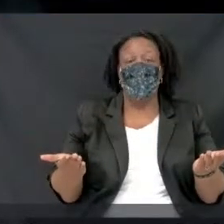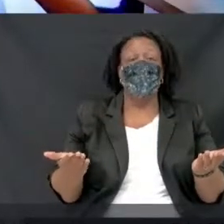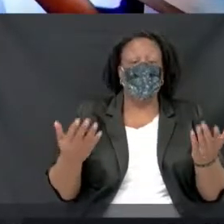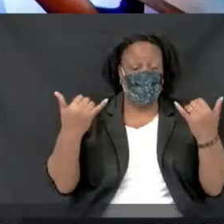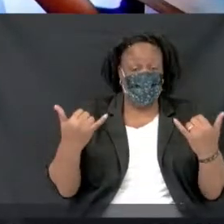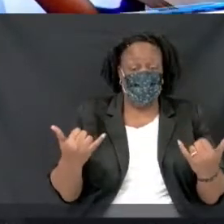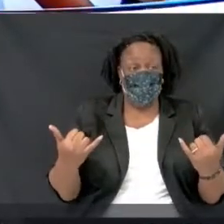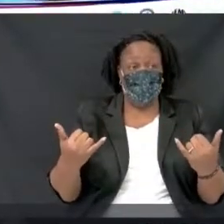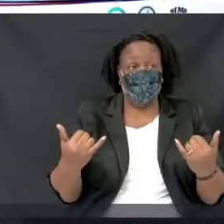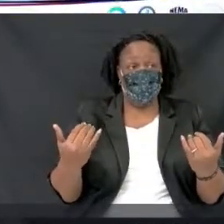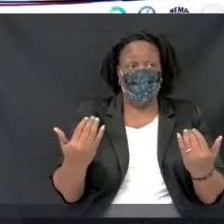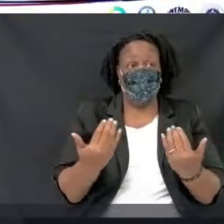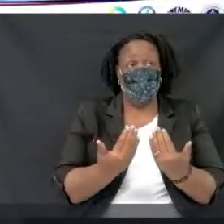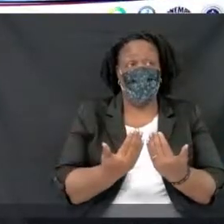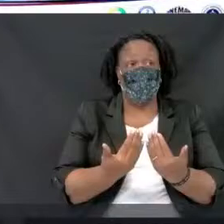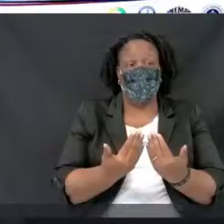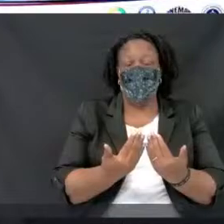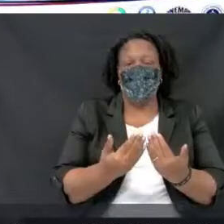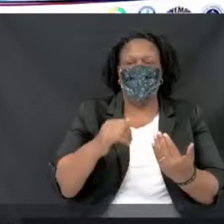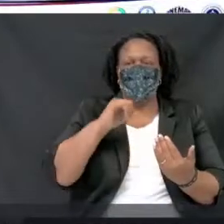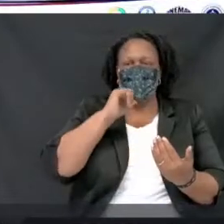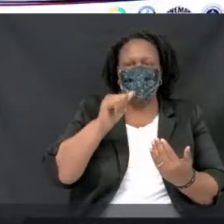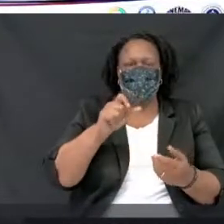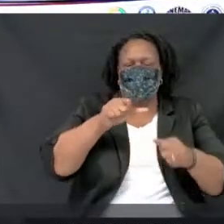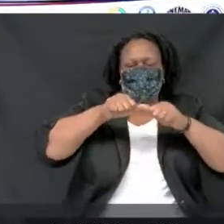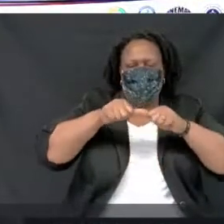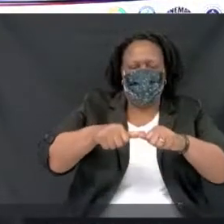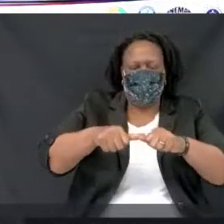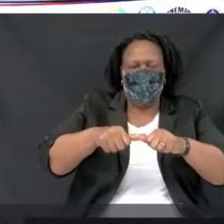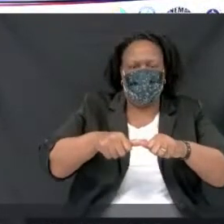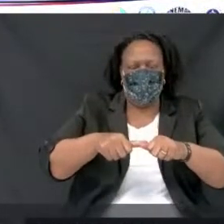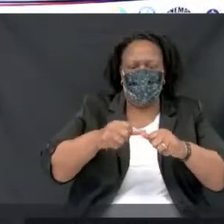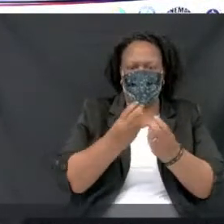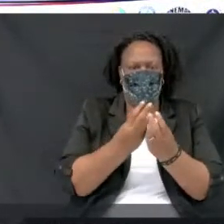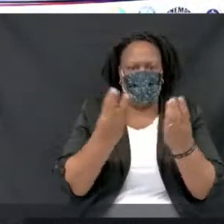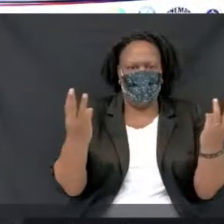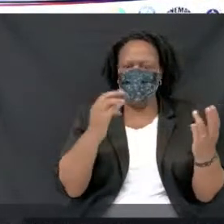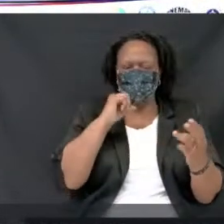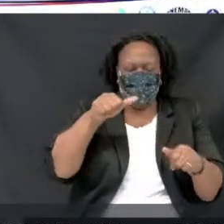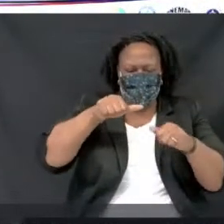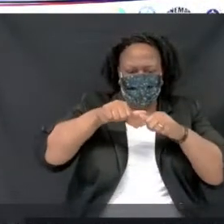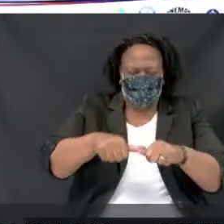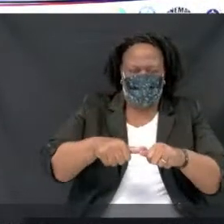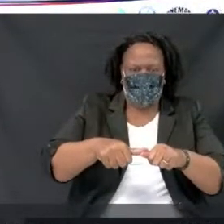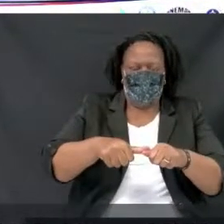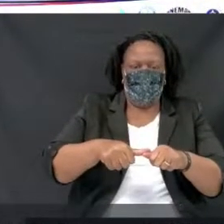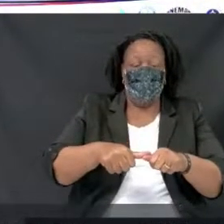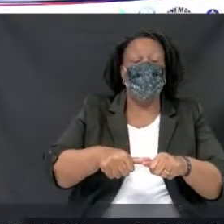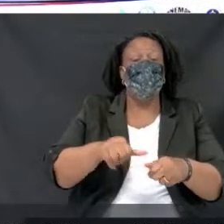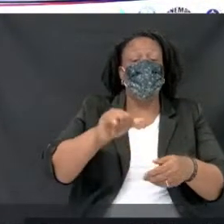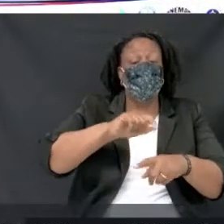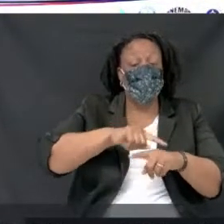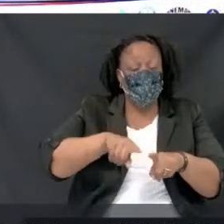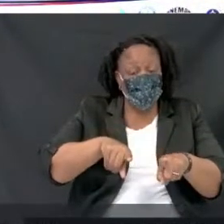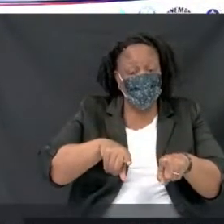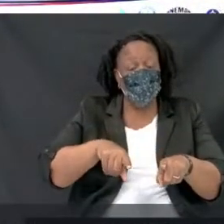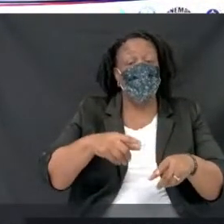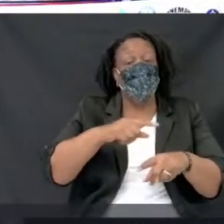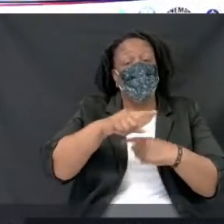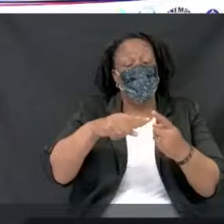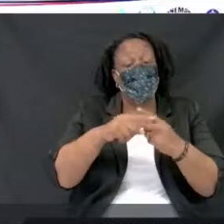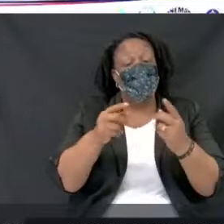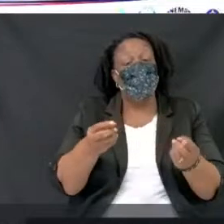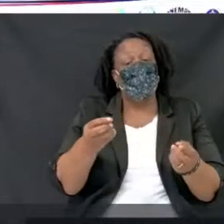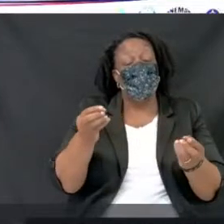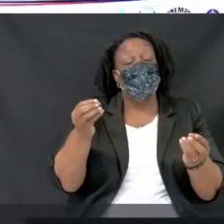of the fencing, was not a permanent measure that was implemented. It was a temporary measure until we reach the necessary